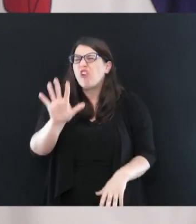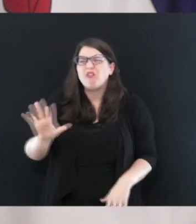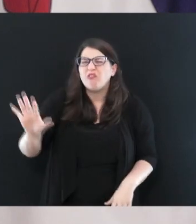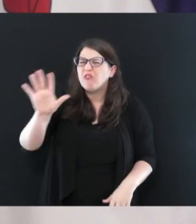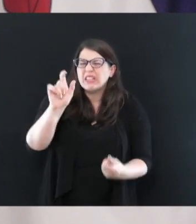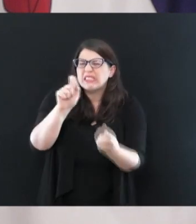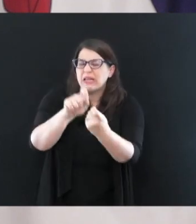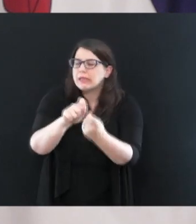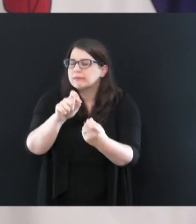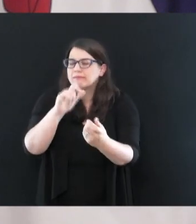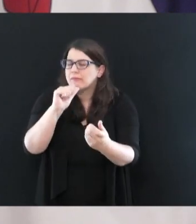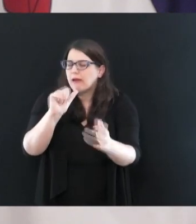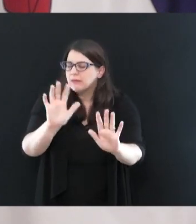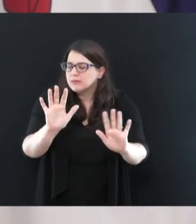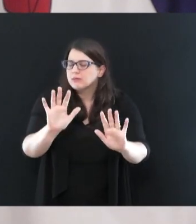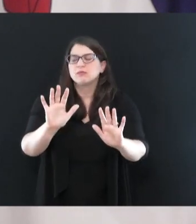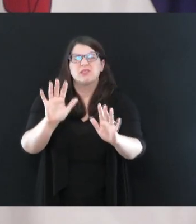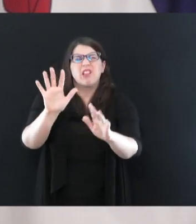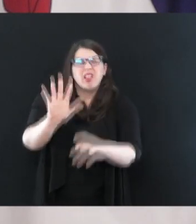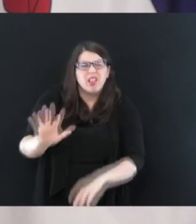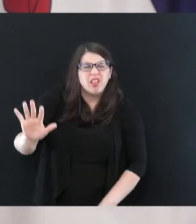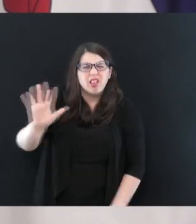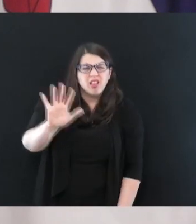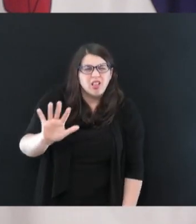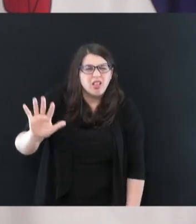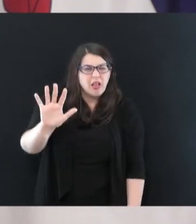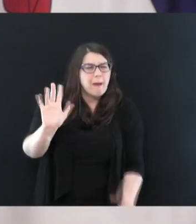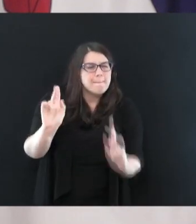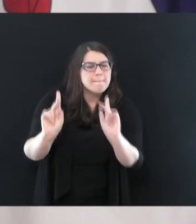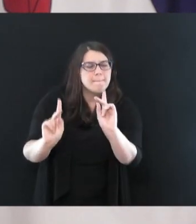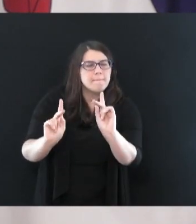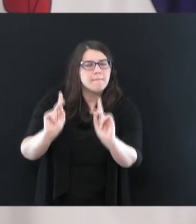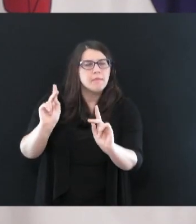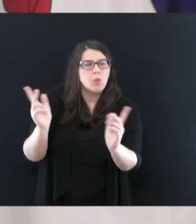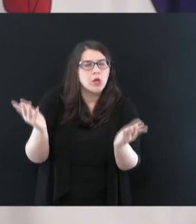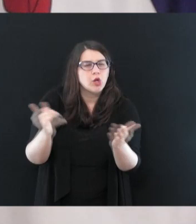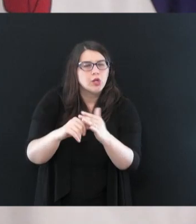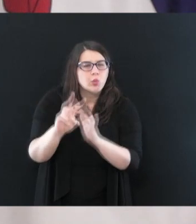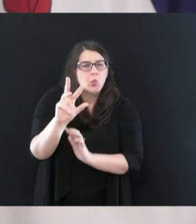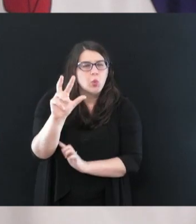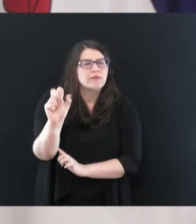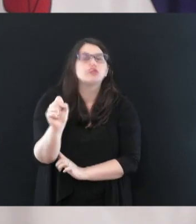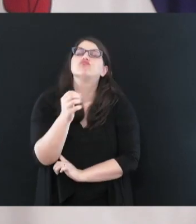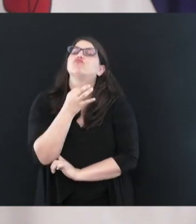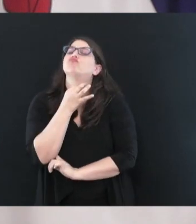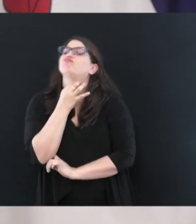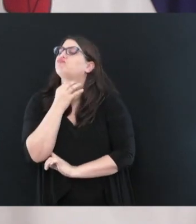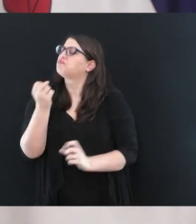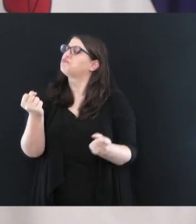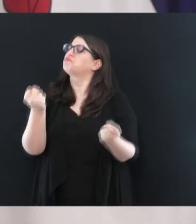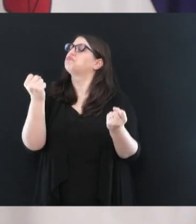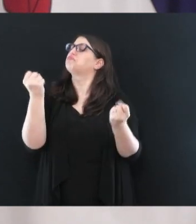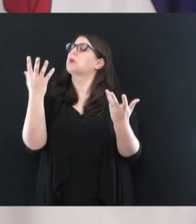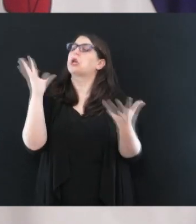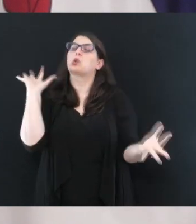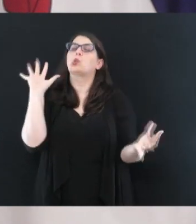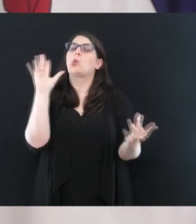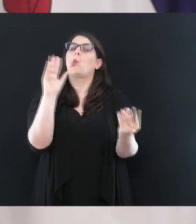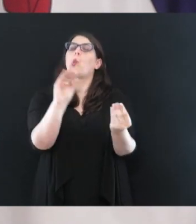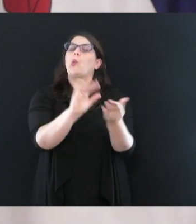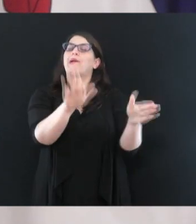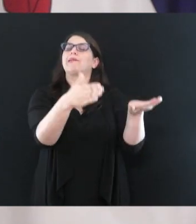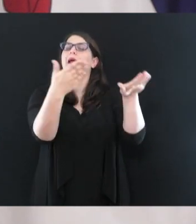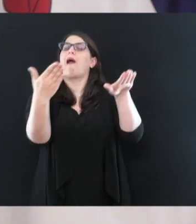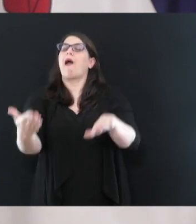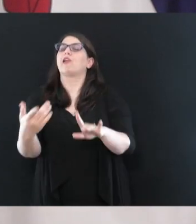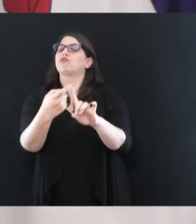I know you don't have to have an exact number, but how many people in the United States of America have died with the COVID